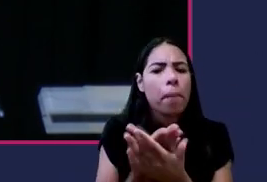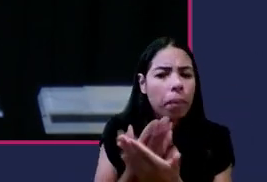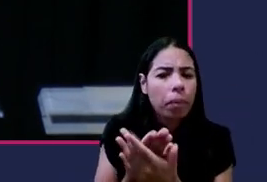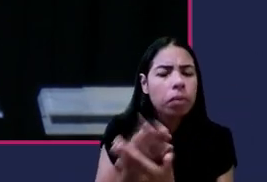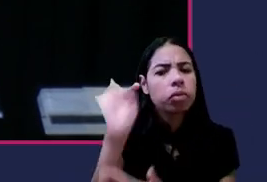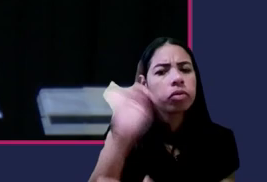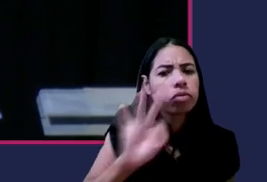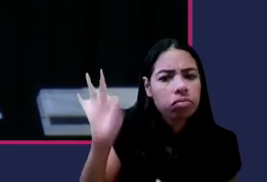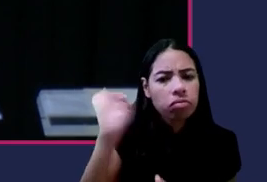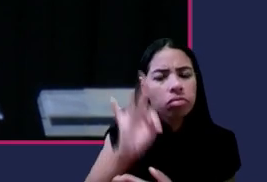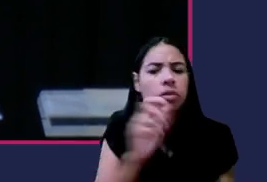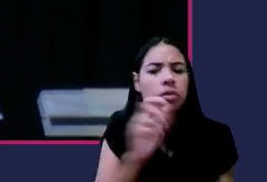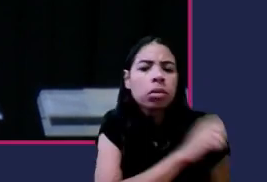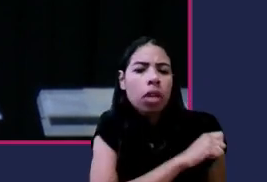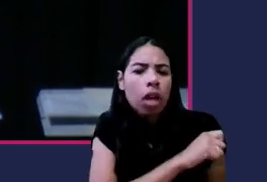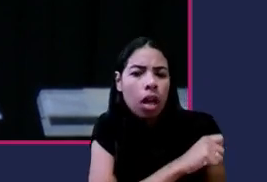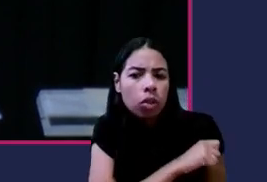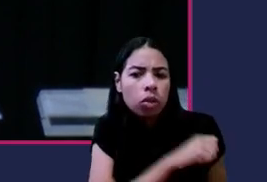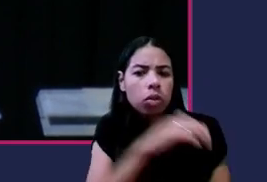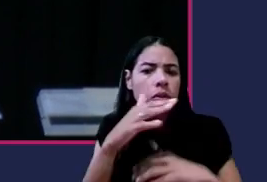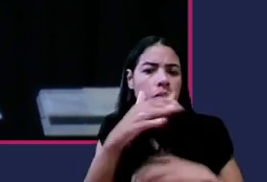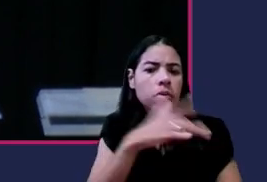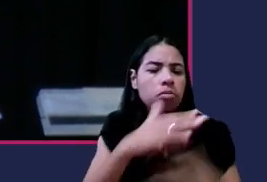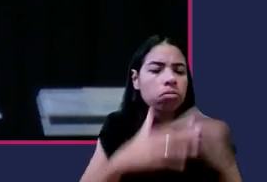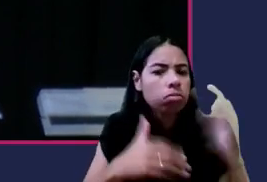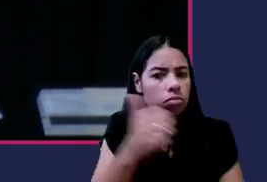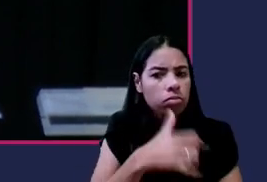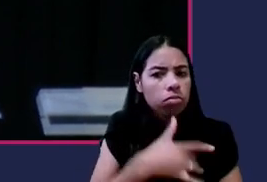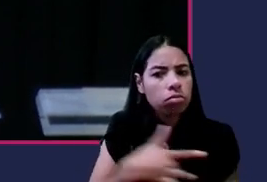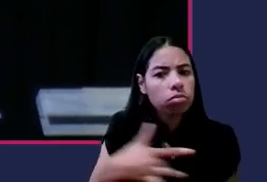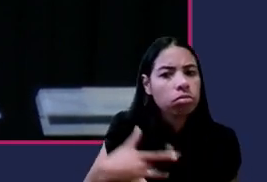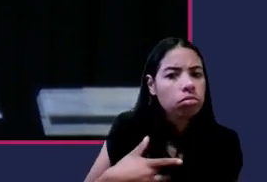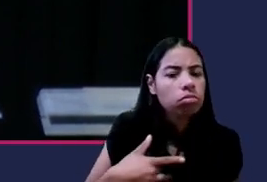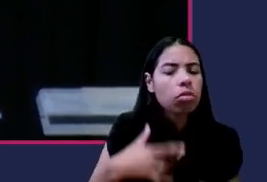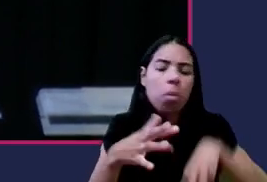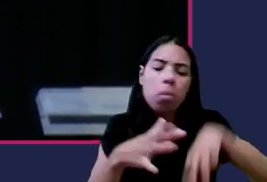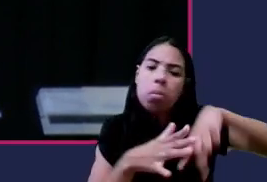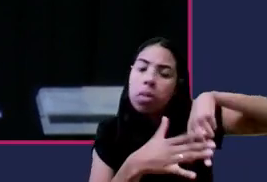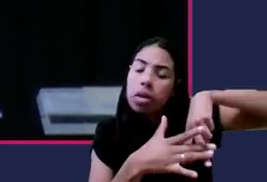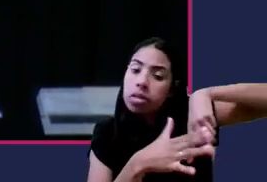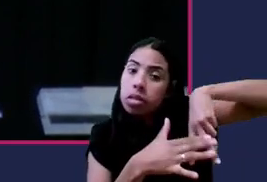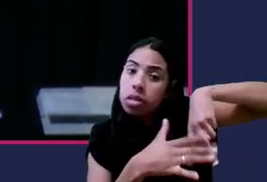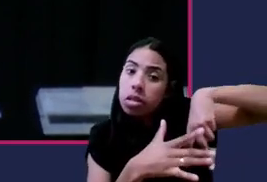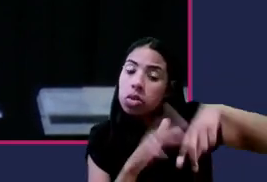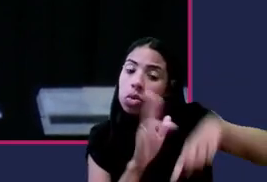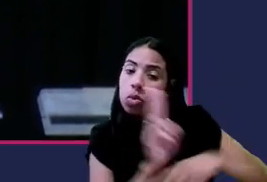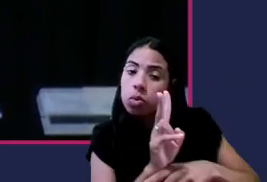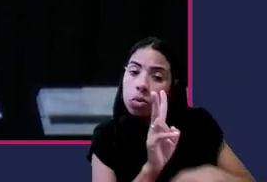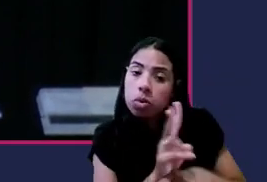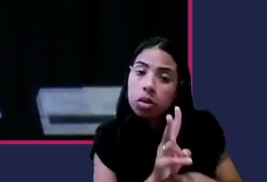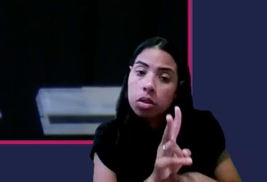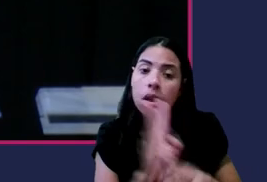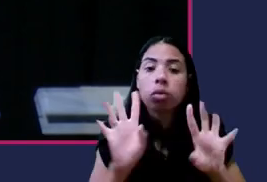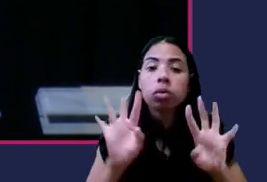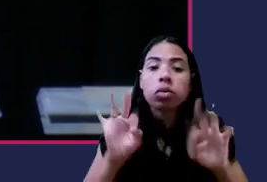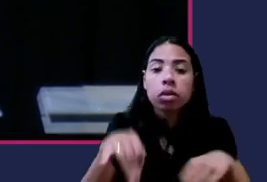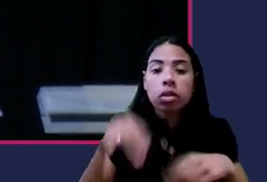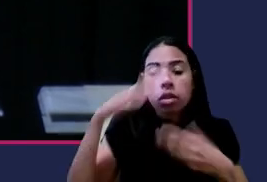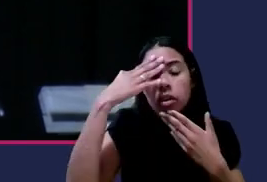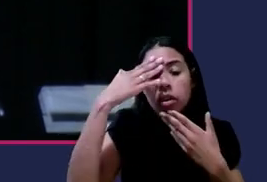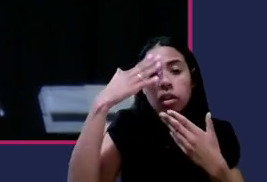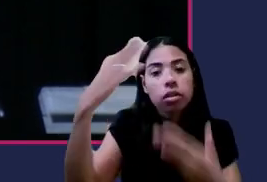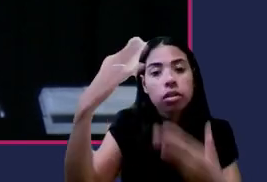here today. People from the academia, students, patients and caregivers. And we